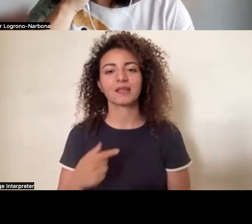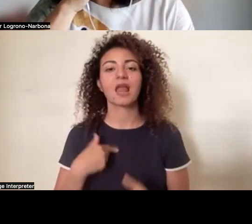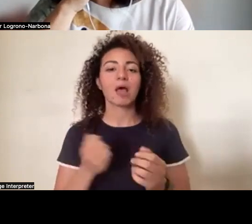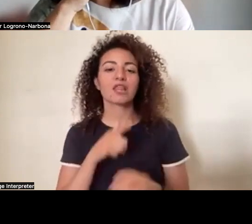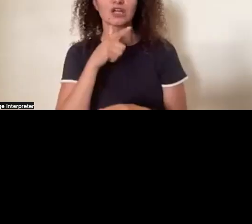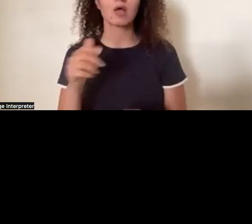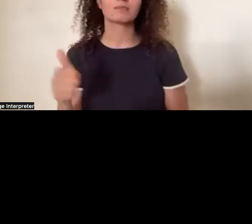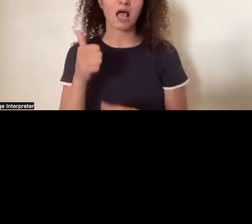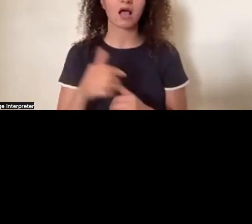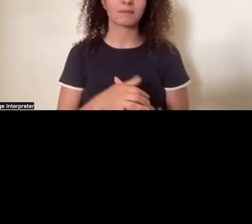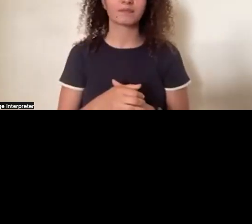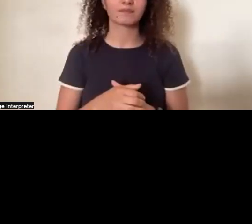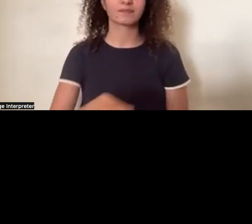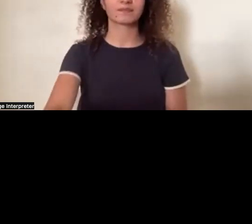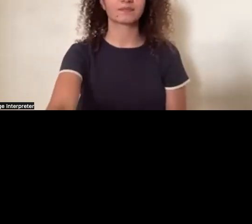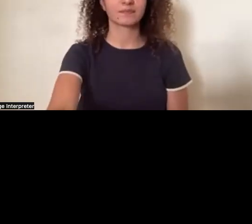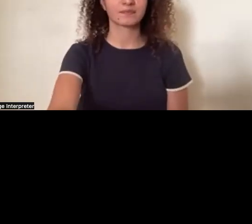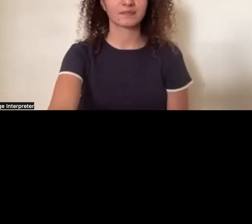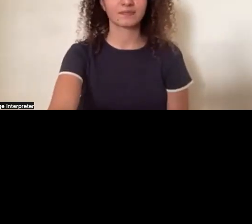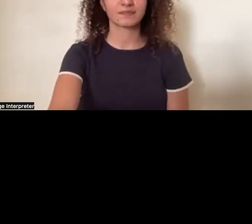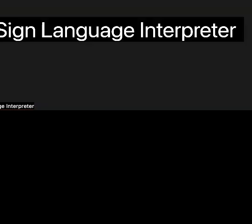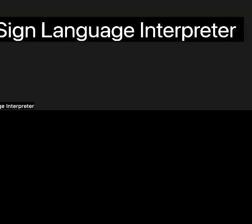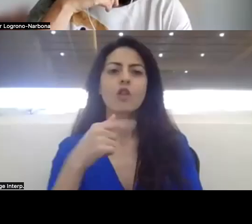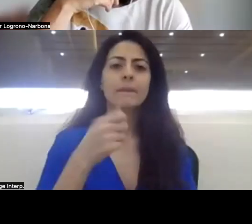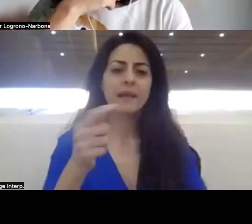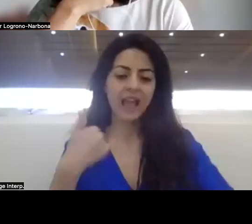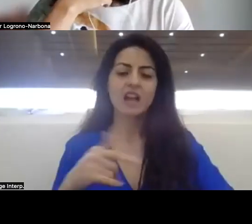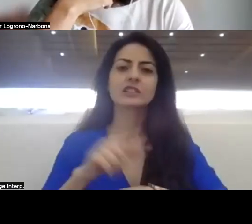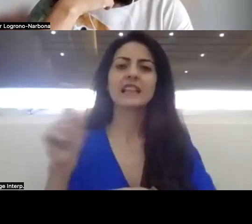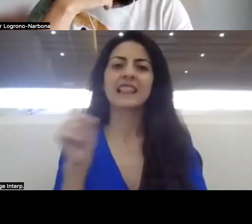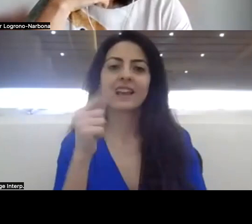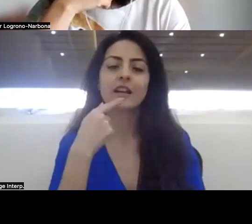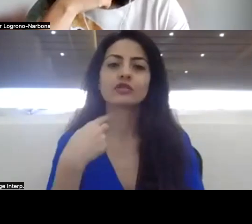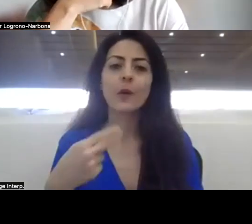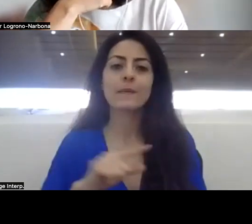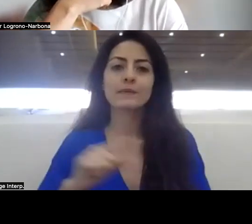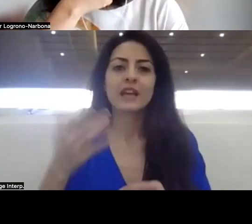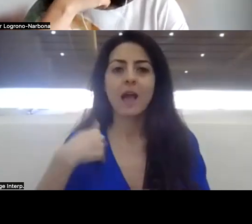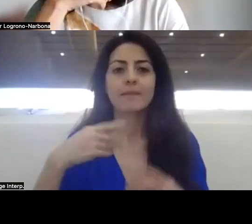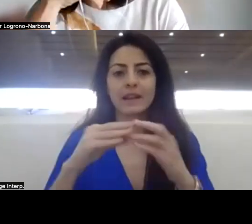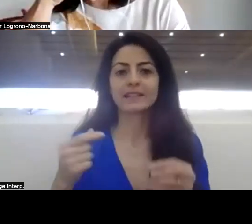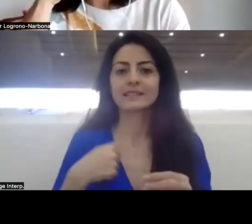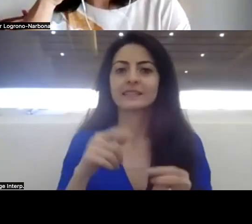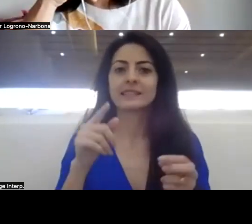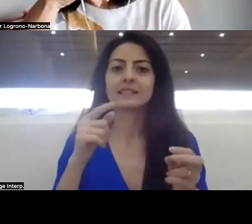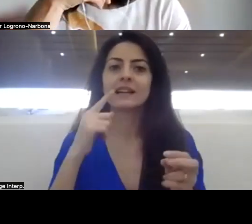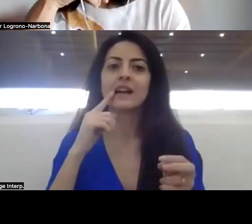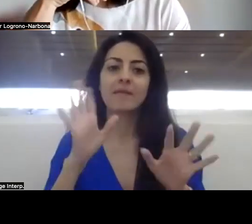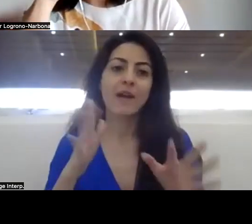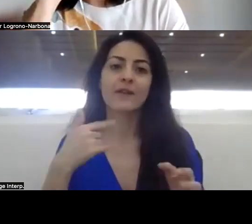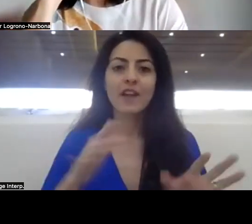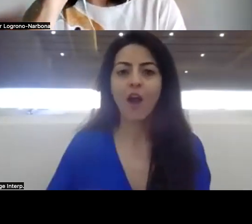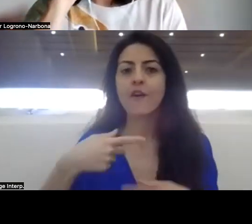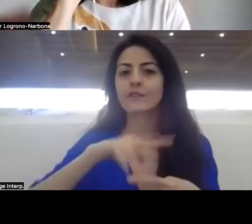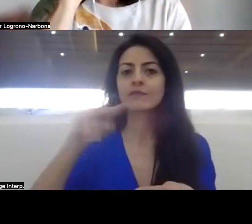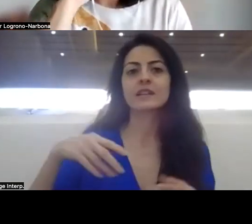we need to have a good coffee with me and with the rest of the team, but also honestly with so many others who